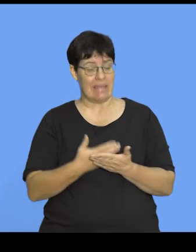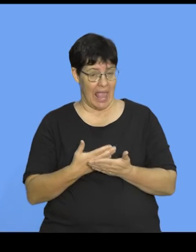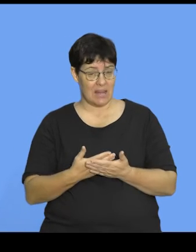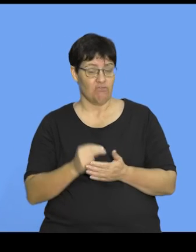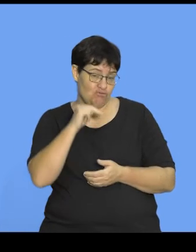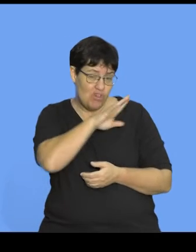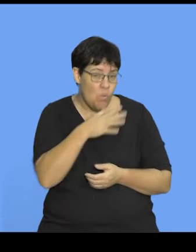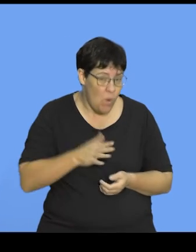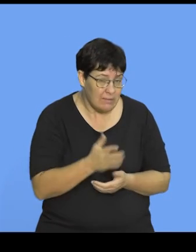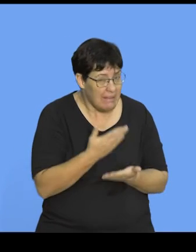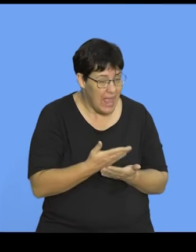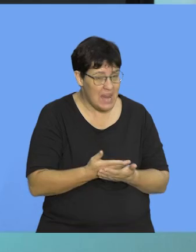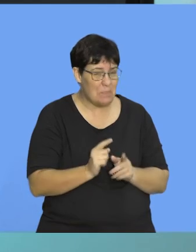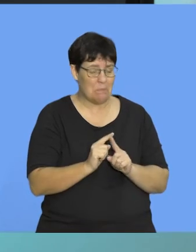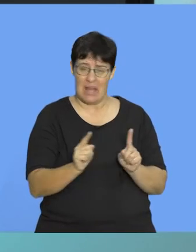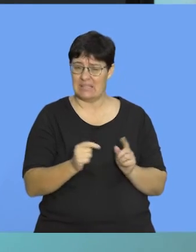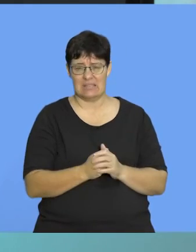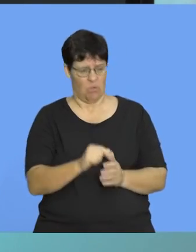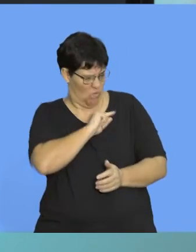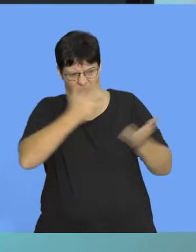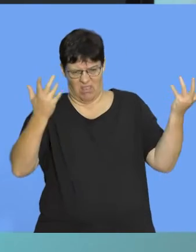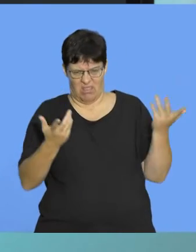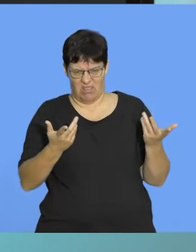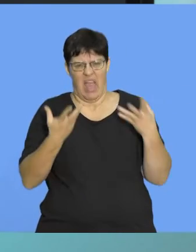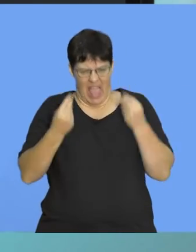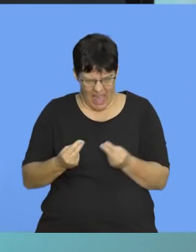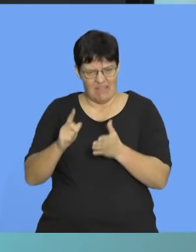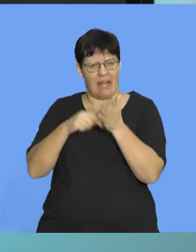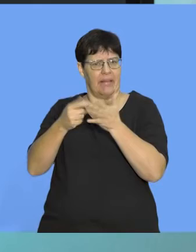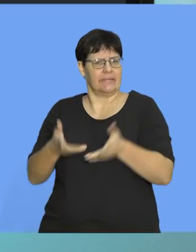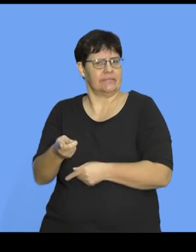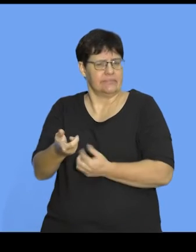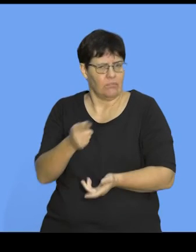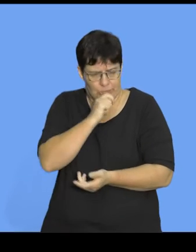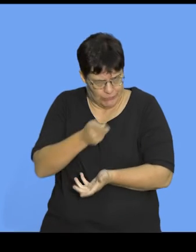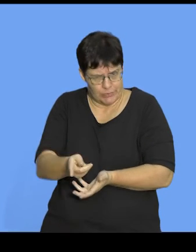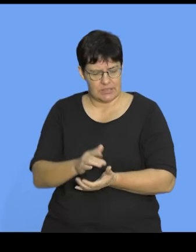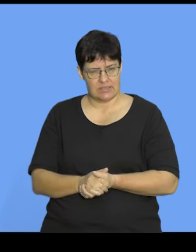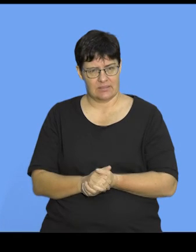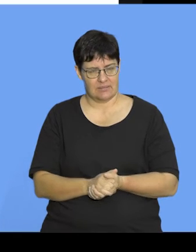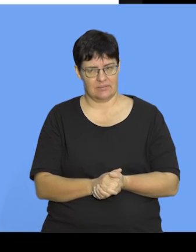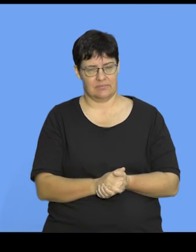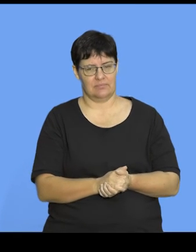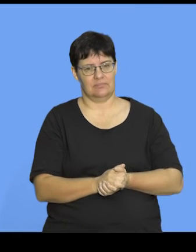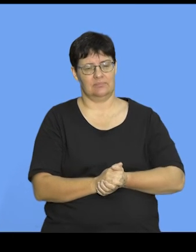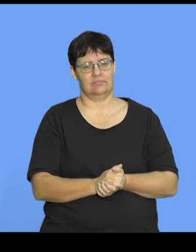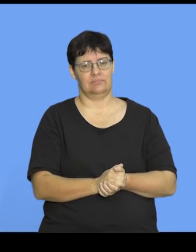we really wanted to. But why? We have a calculator. Let's use it.